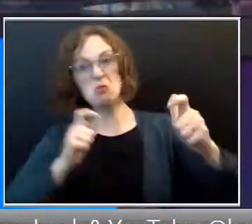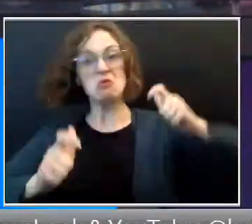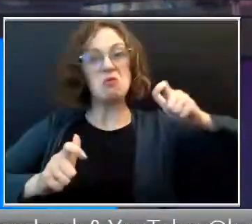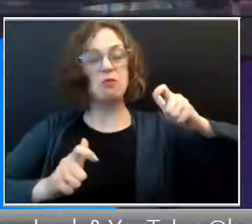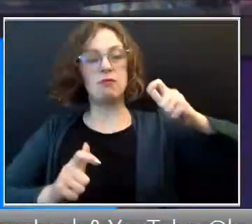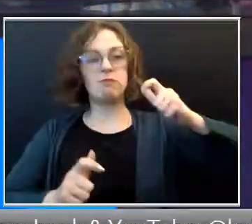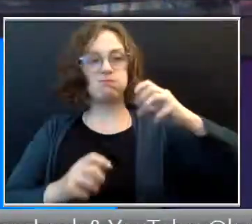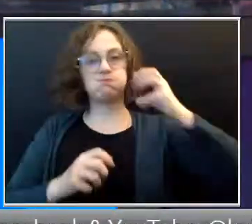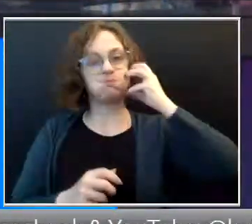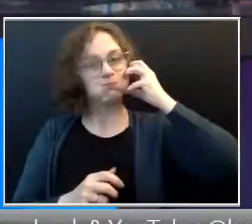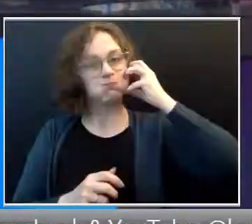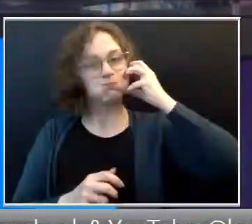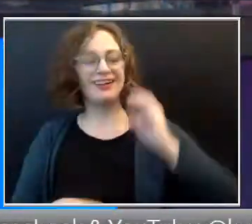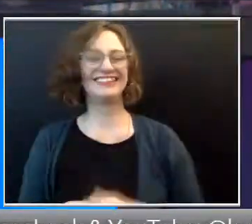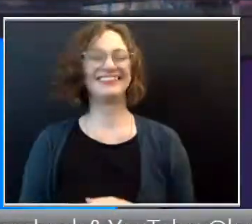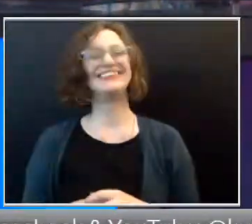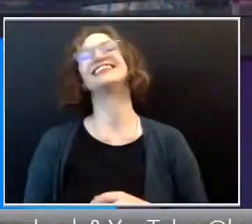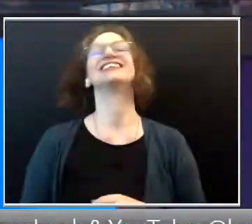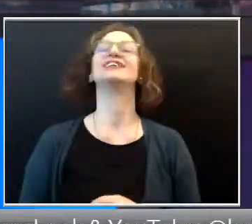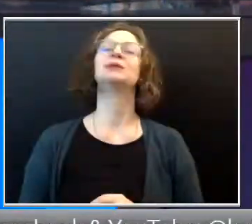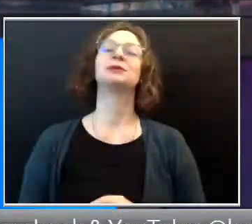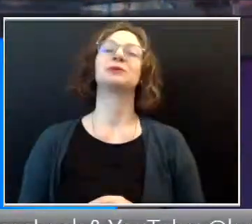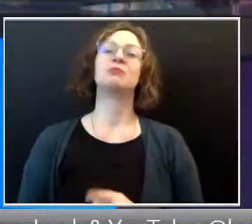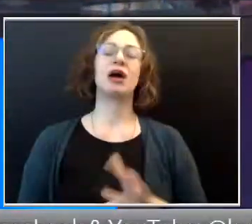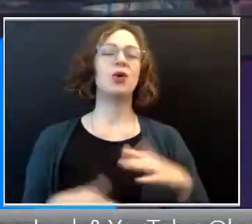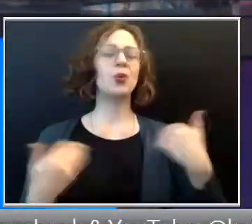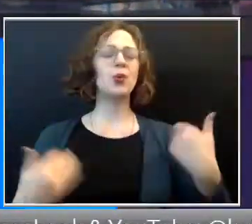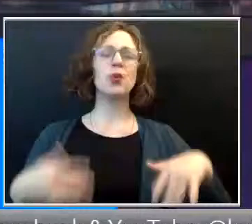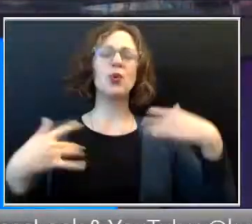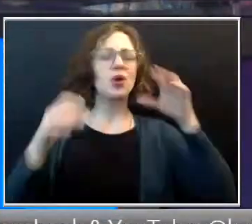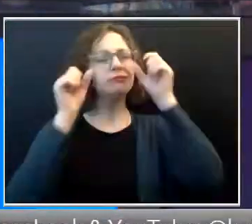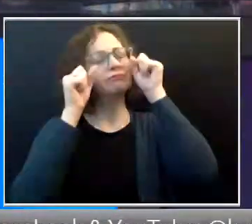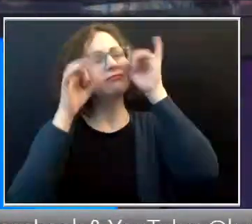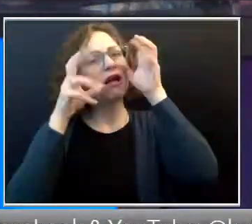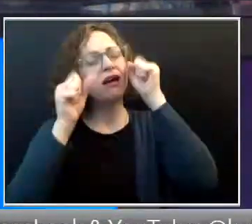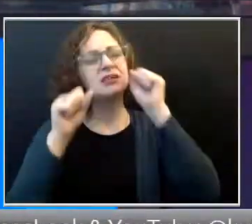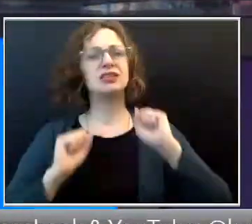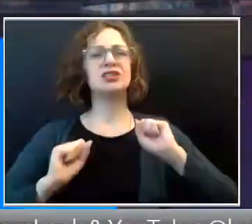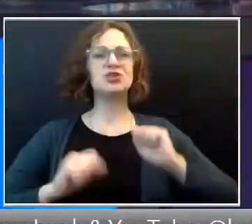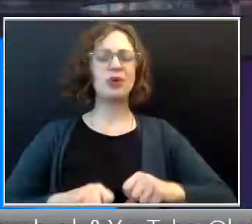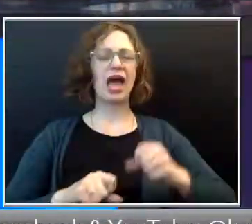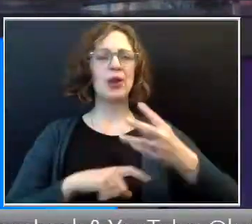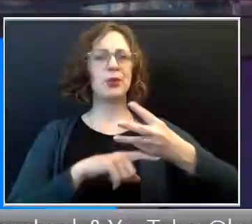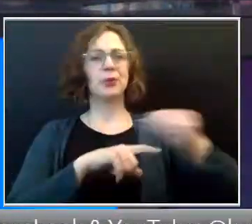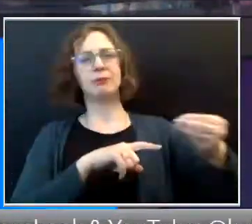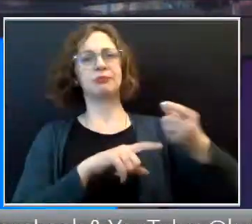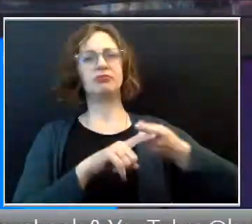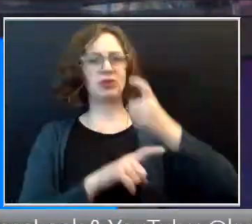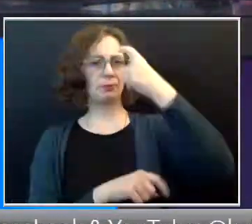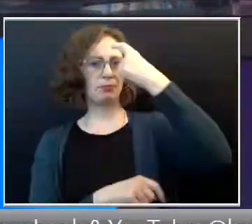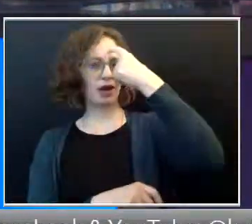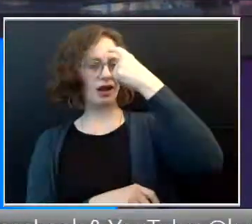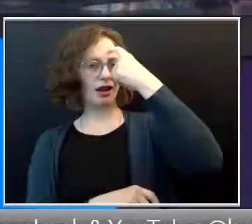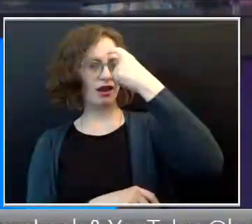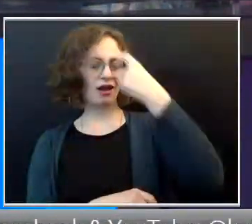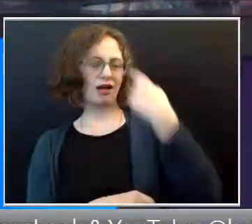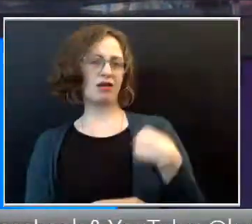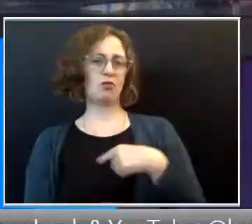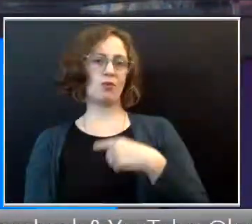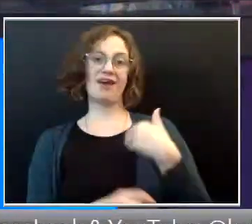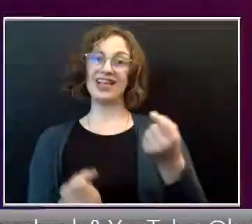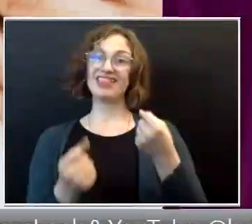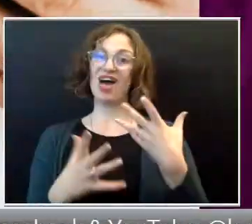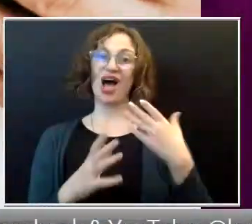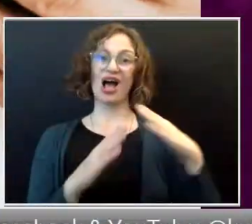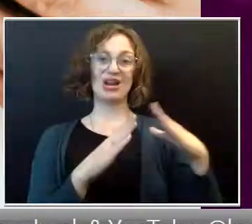it's remarkable that you can remove those from someone's brain. Yeah. We have lots of community questions coming in from our viewers. We love